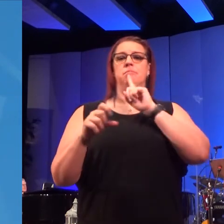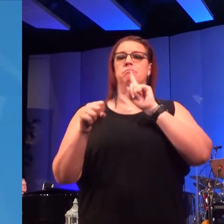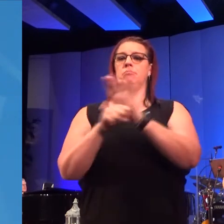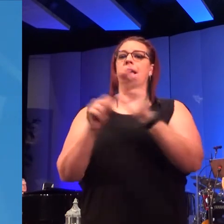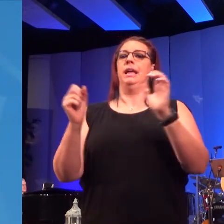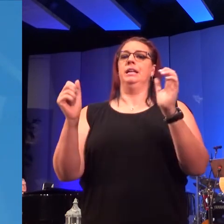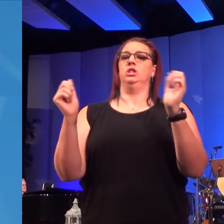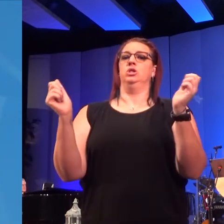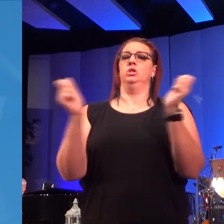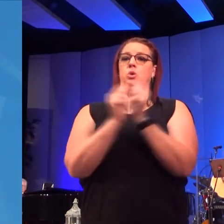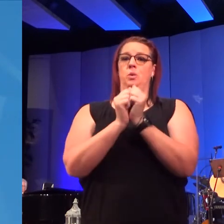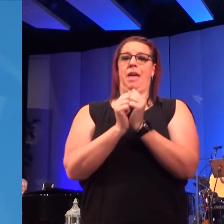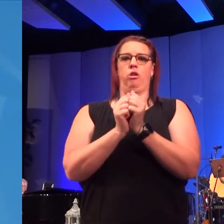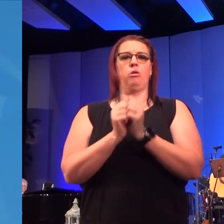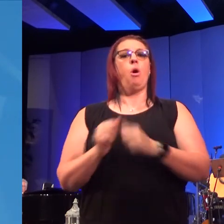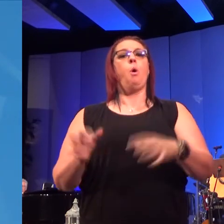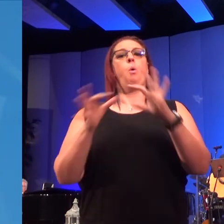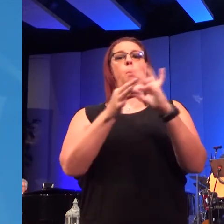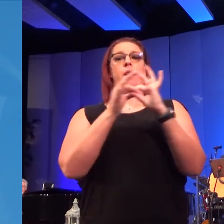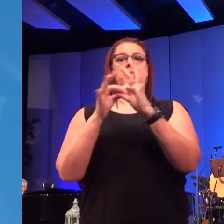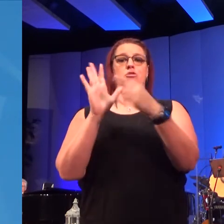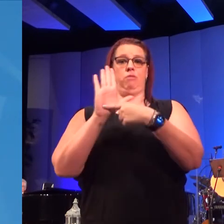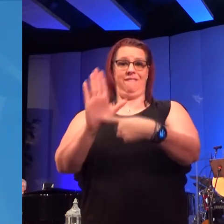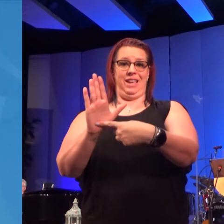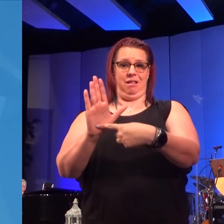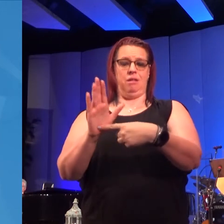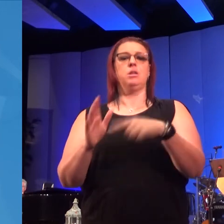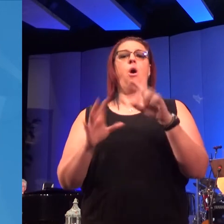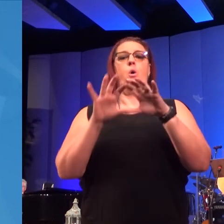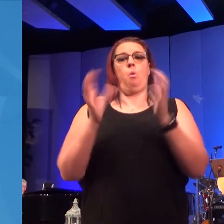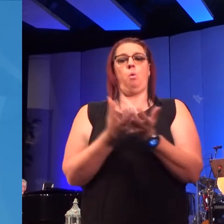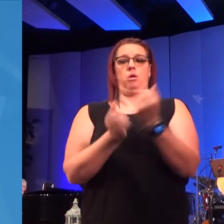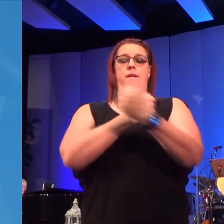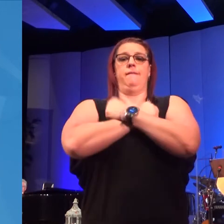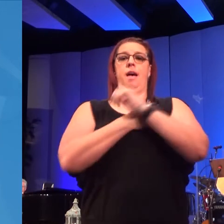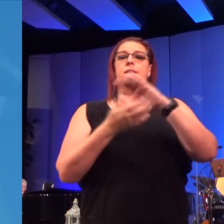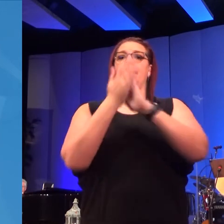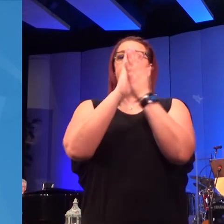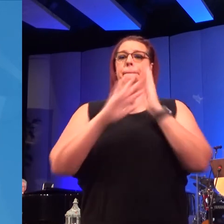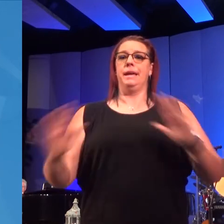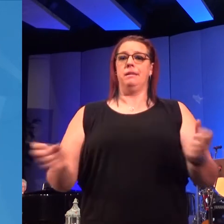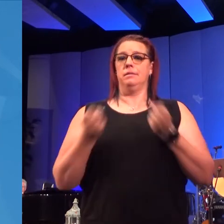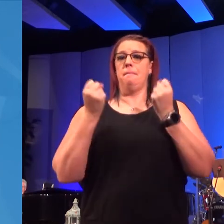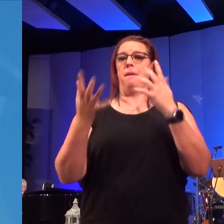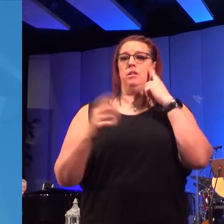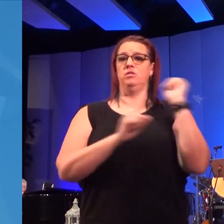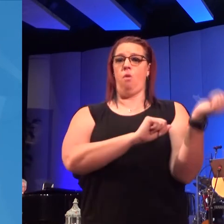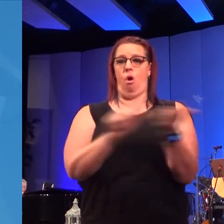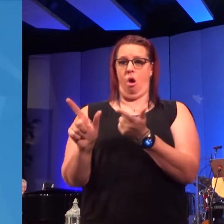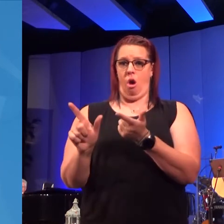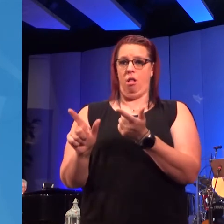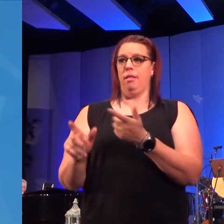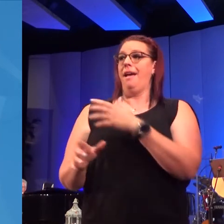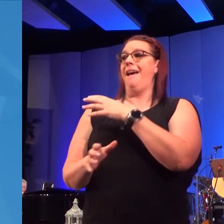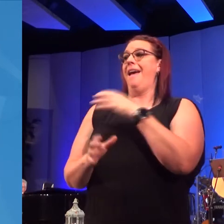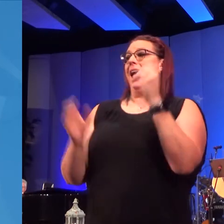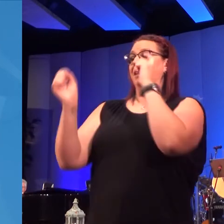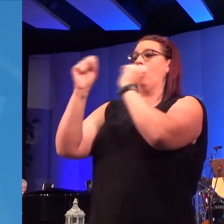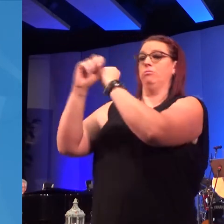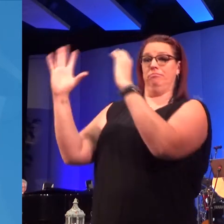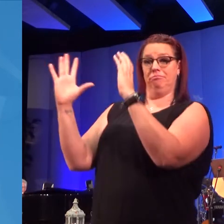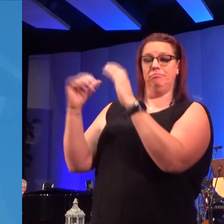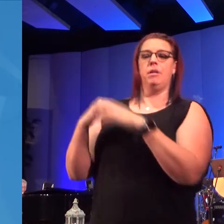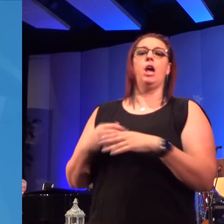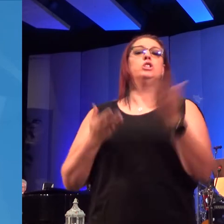vision, oneness revealed, a world of love, peace, and abundance for all. And our mission,